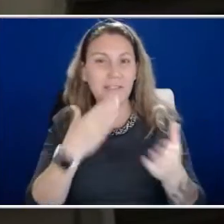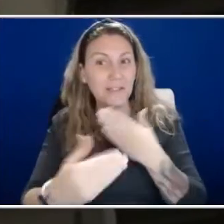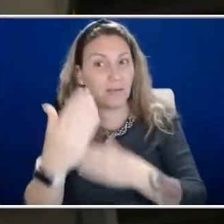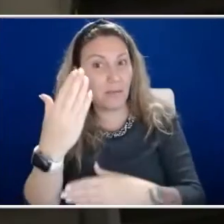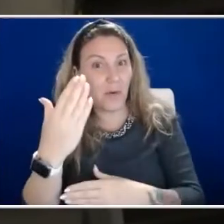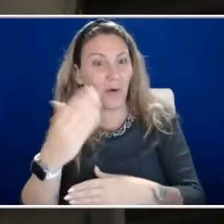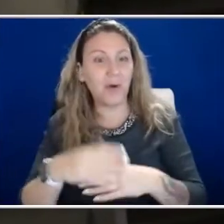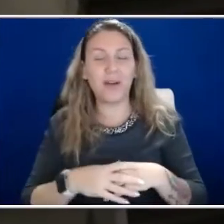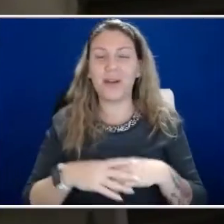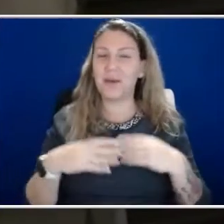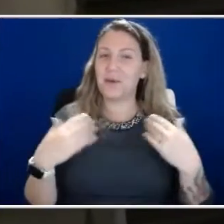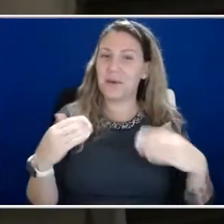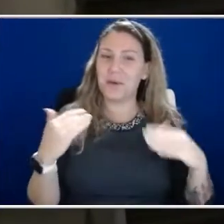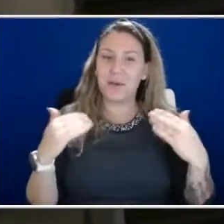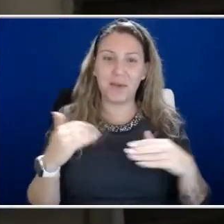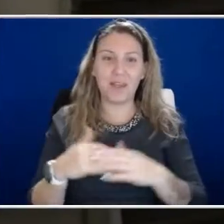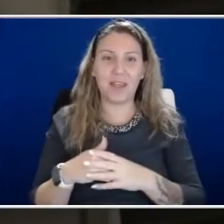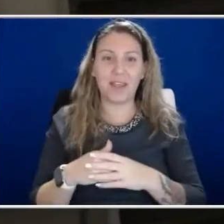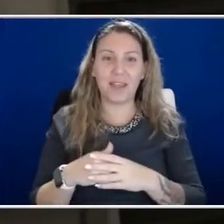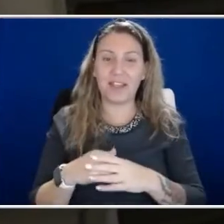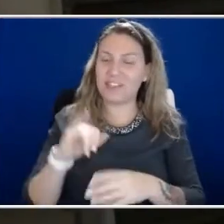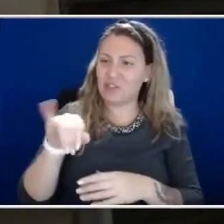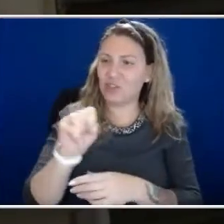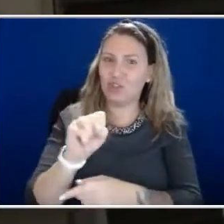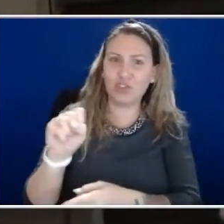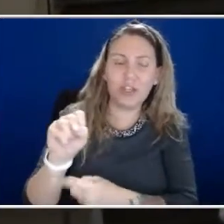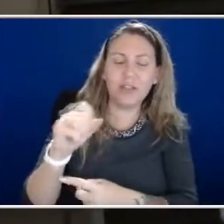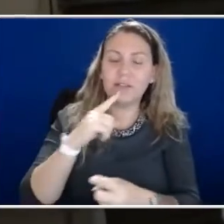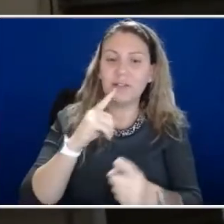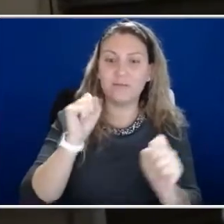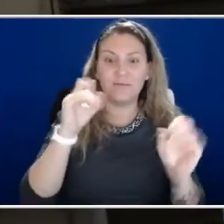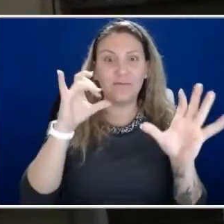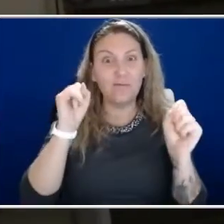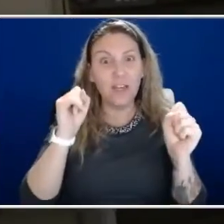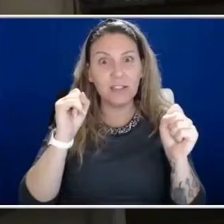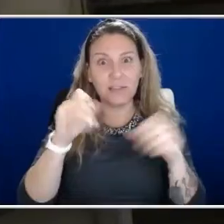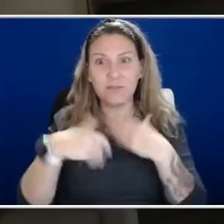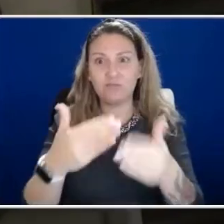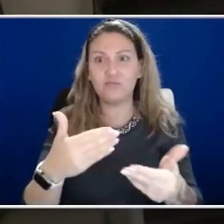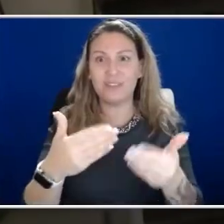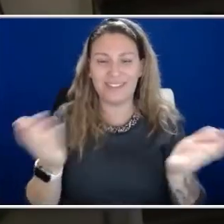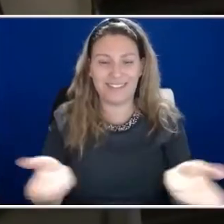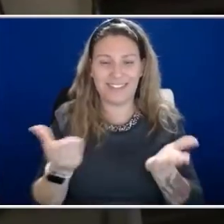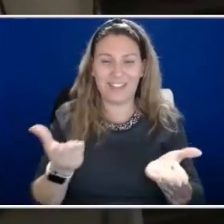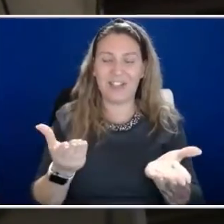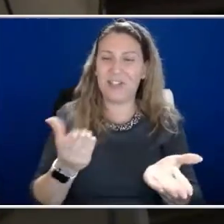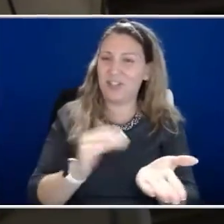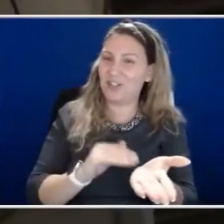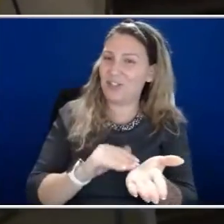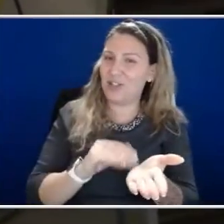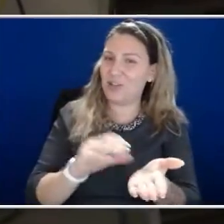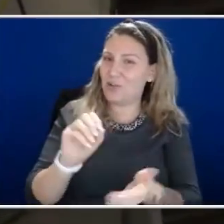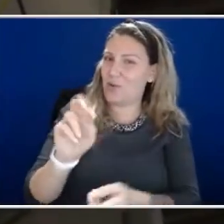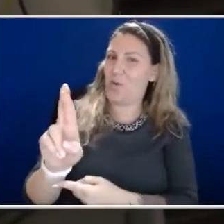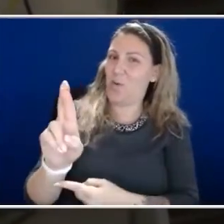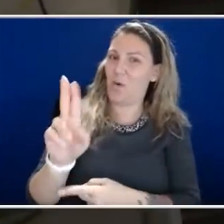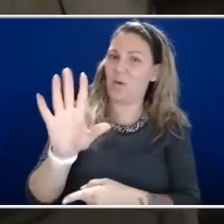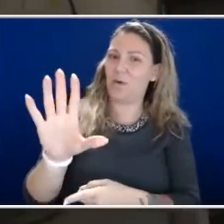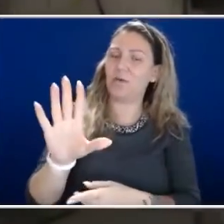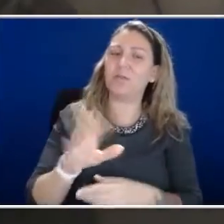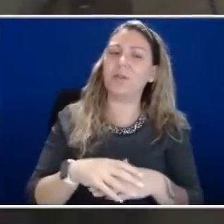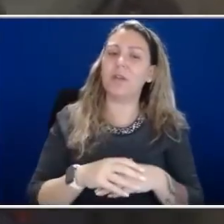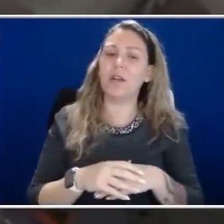This, Jess, is a fascinating process to watch. I'm here with Dr. Stephen Orr and two of your patients. Dr. Orr, we have Karen in